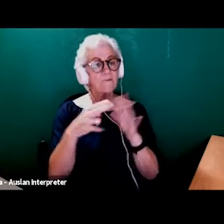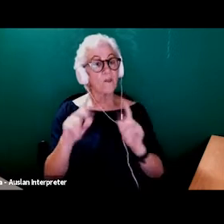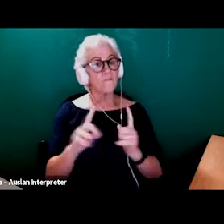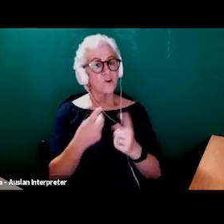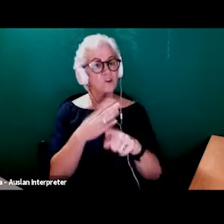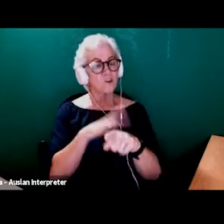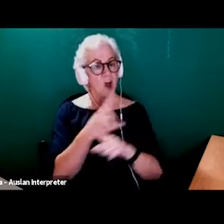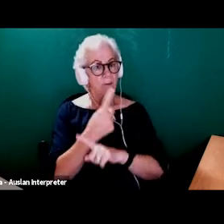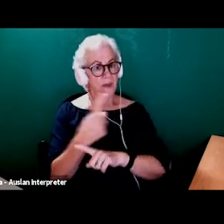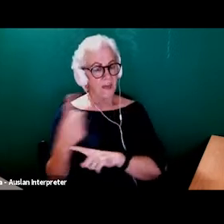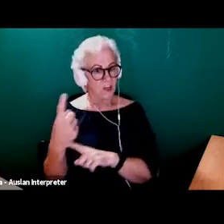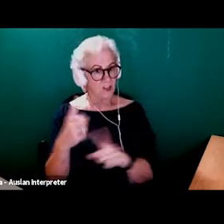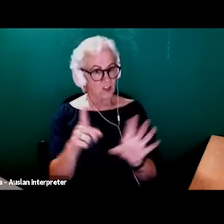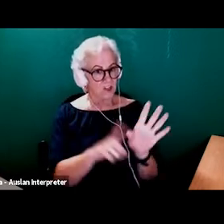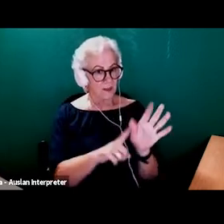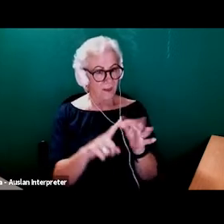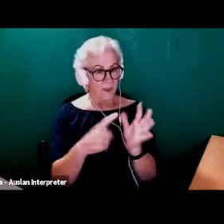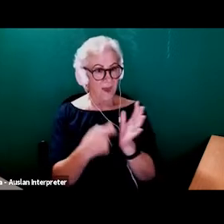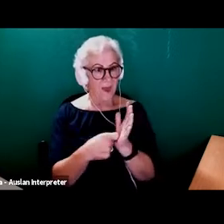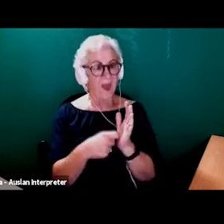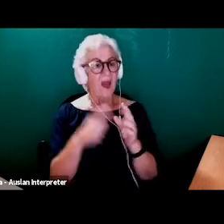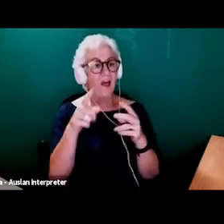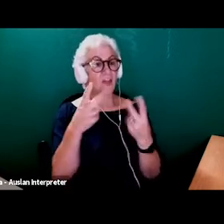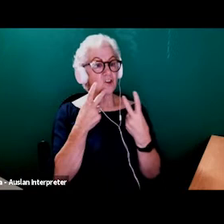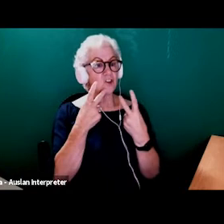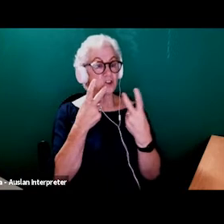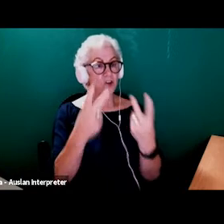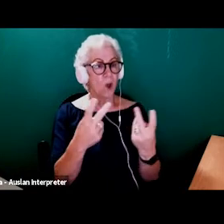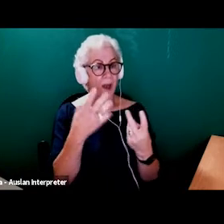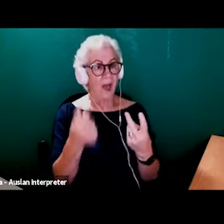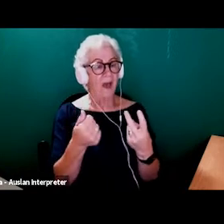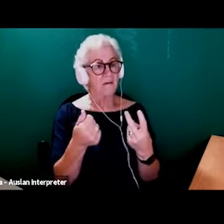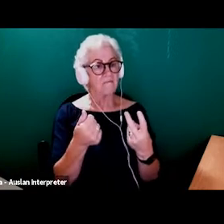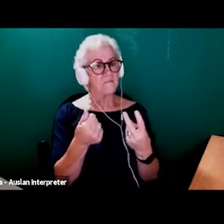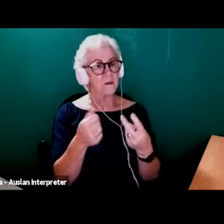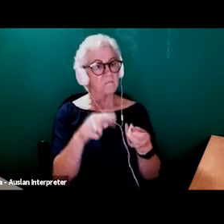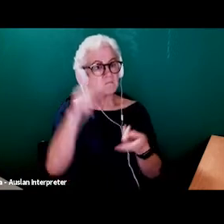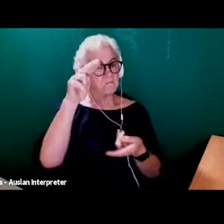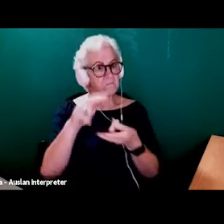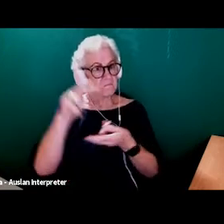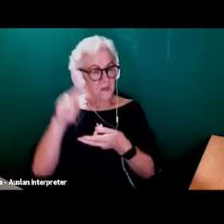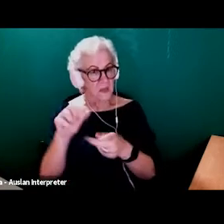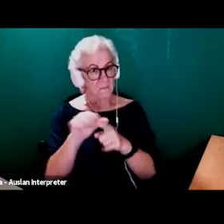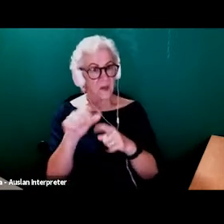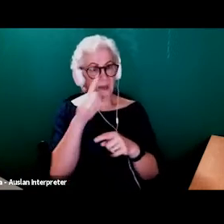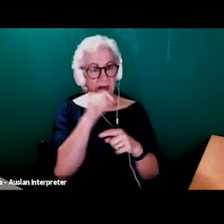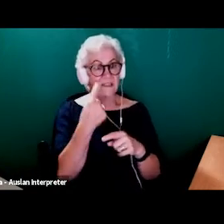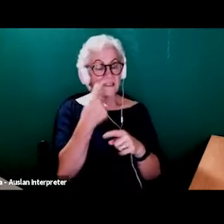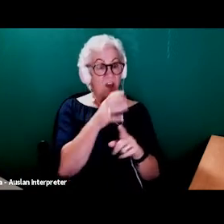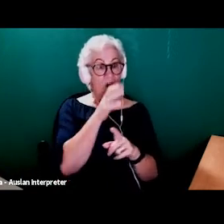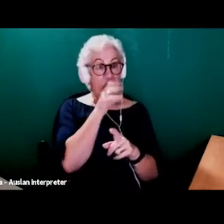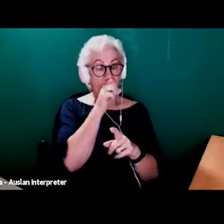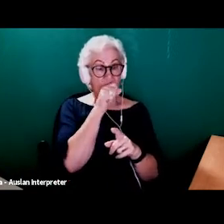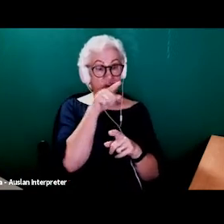by Kriana Barat, and this shows that there has been improvements. If you look at the orange bars, the top over